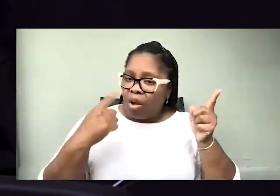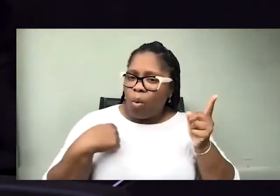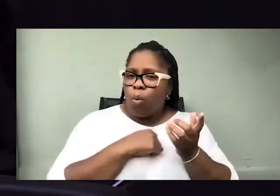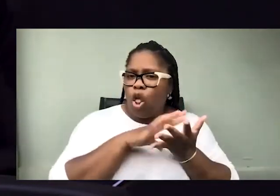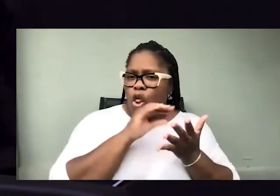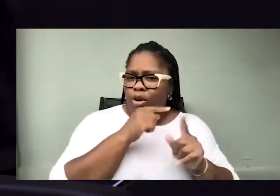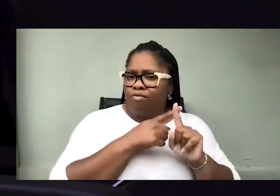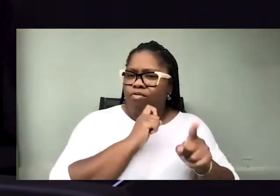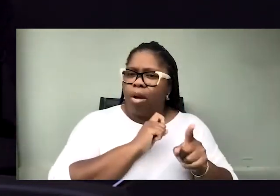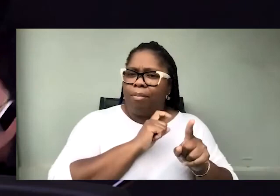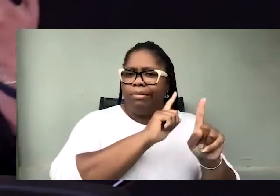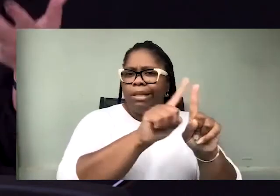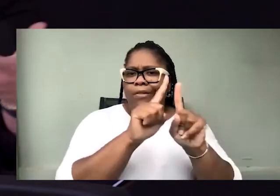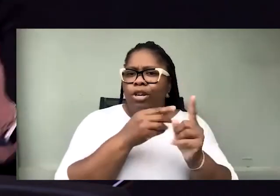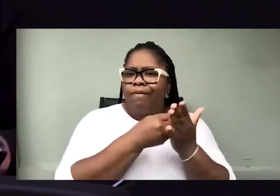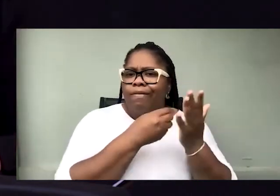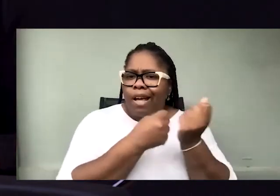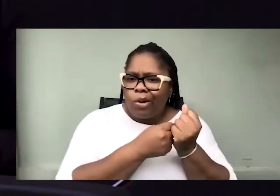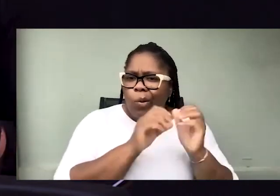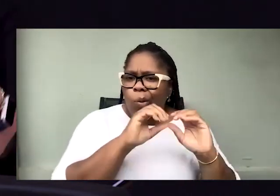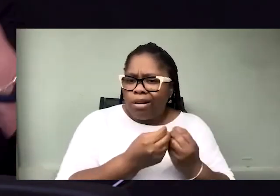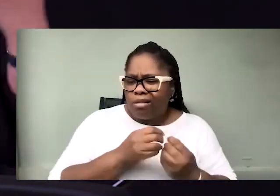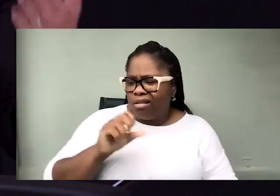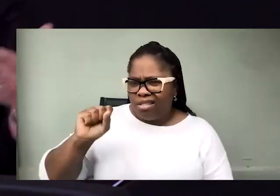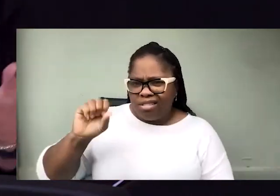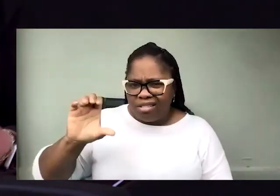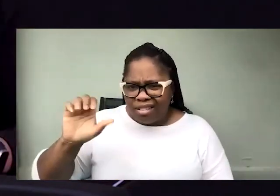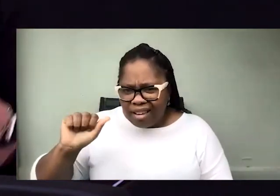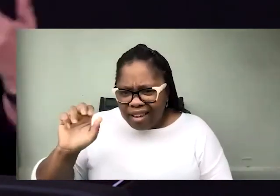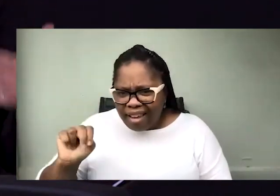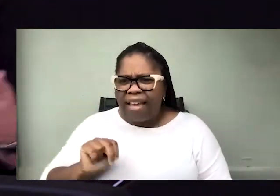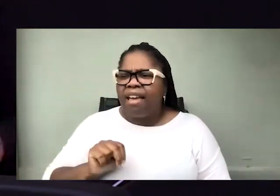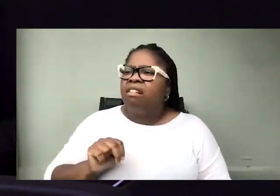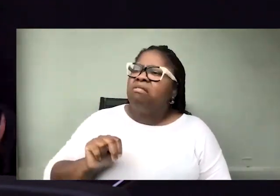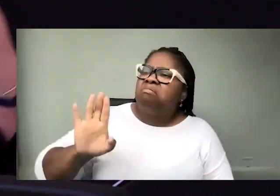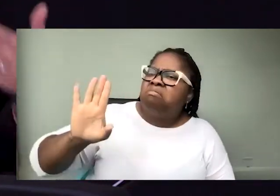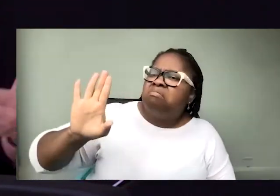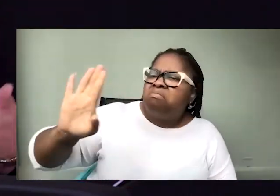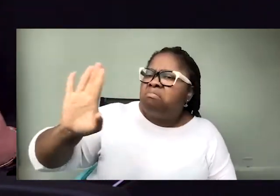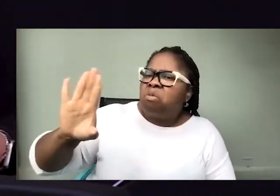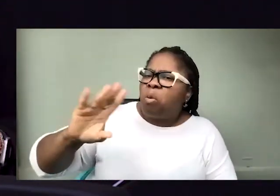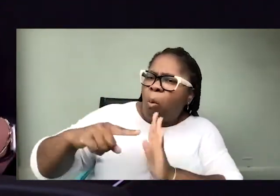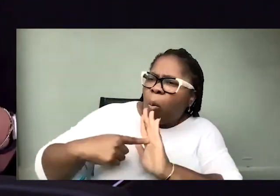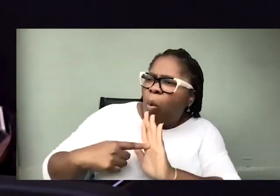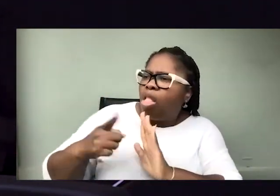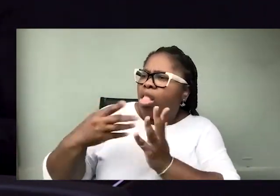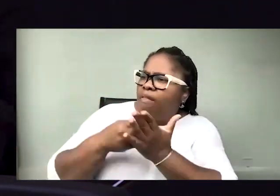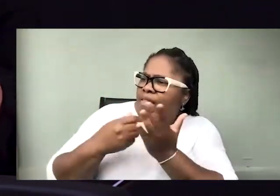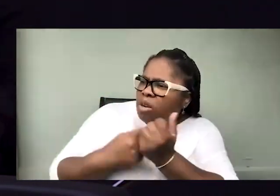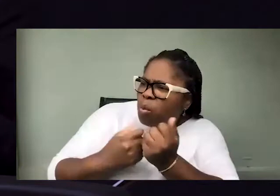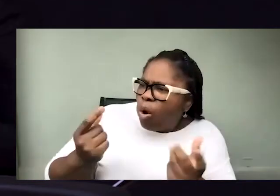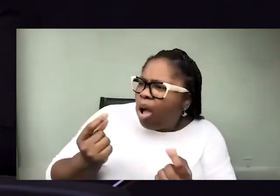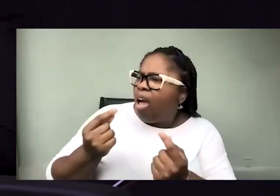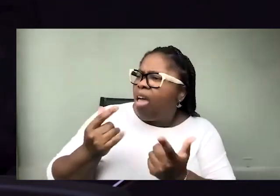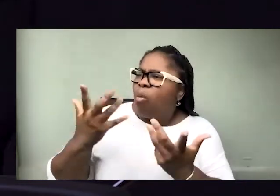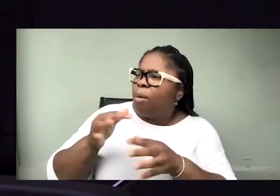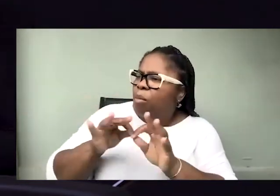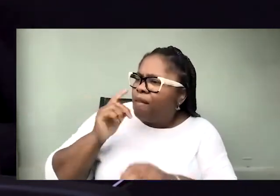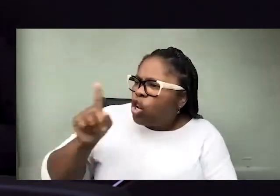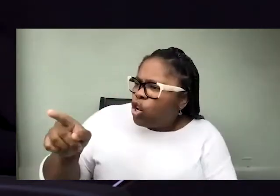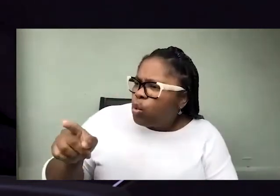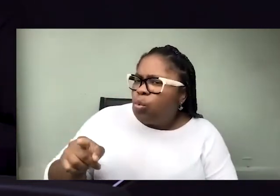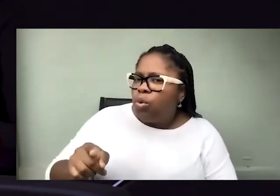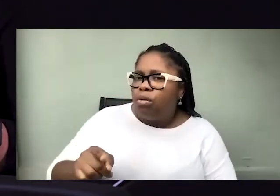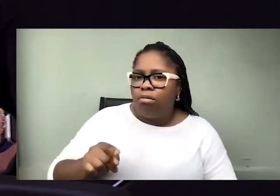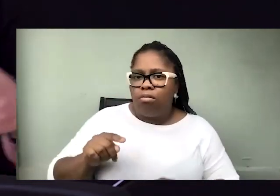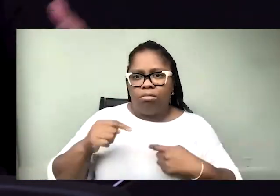know, all these different funding organizations like SCAN, and what are they doing, what are they funding, and what matters to them. And we're able to say, well, this